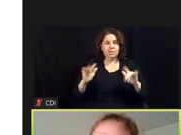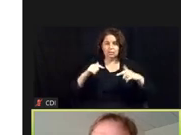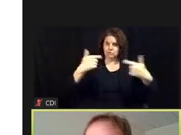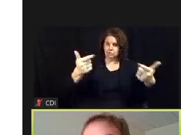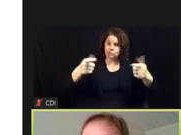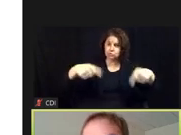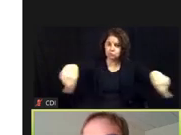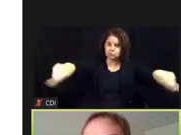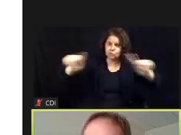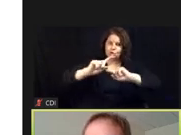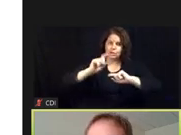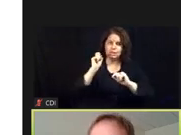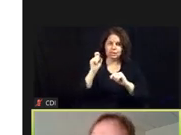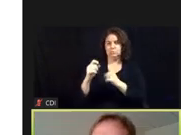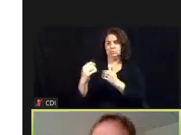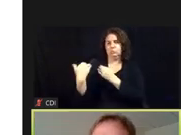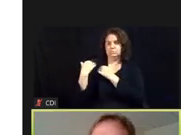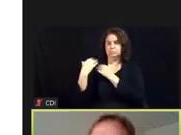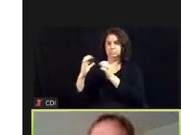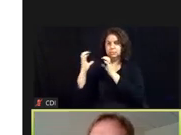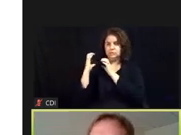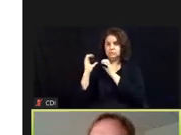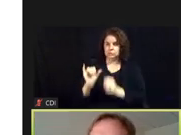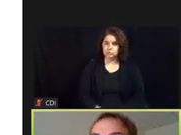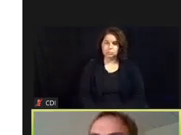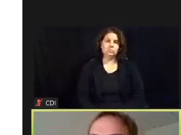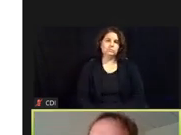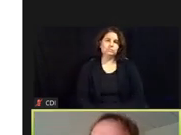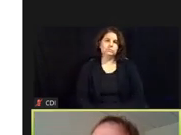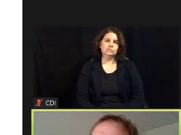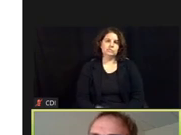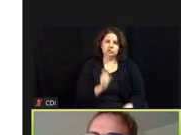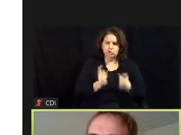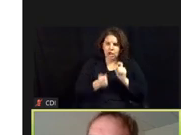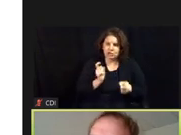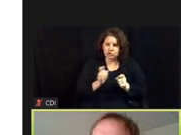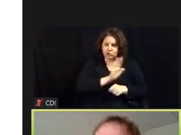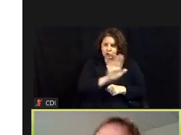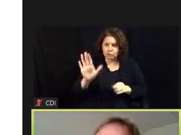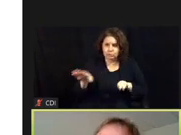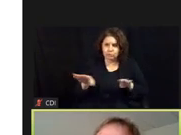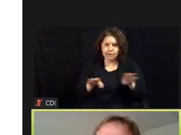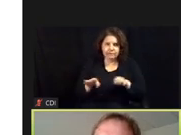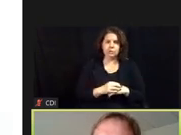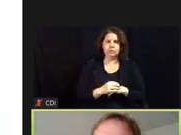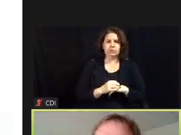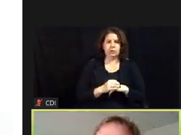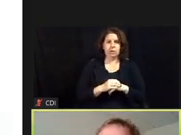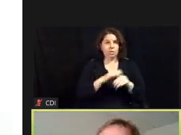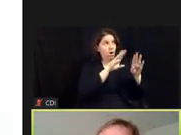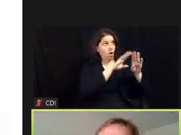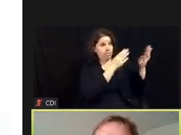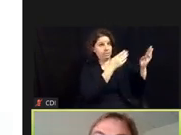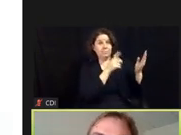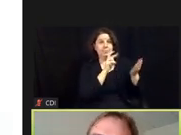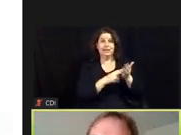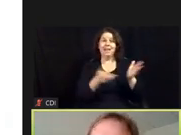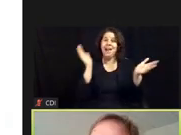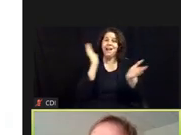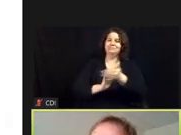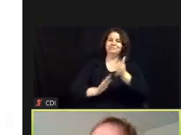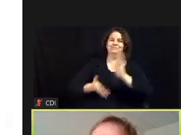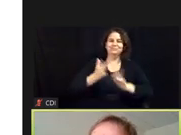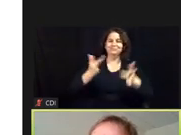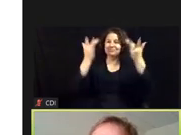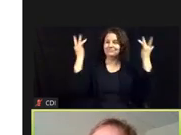in all of our behavior. Just because it's open doesn't mean it's safe. As we reopen restaurants, as we reopen movie